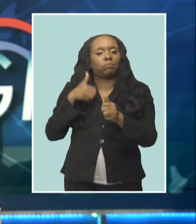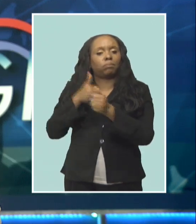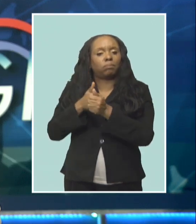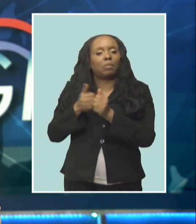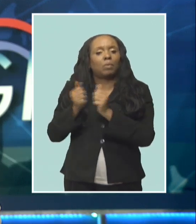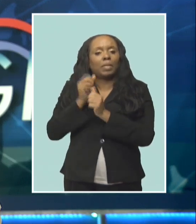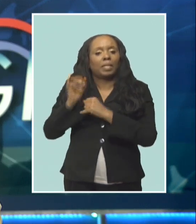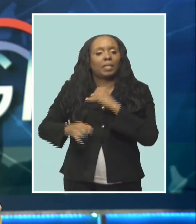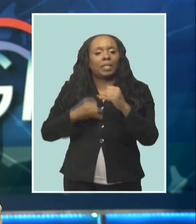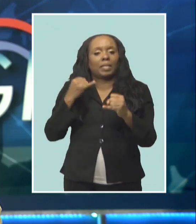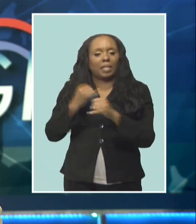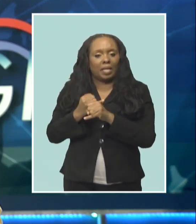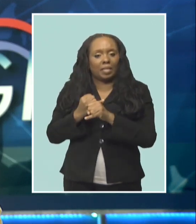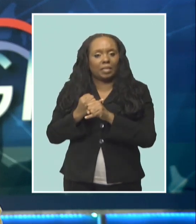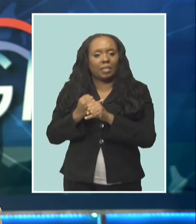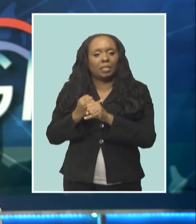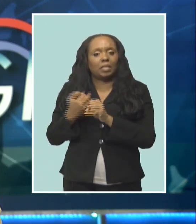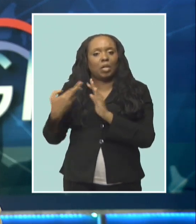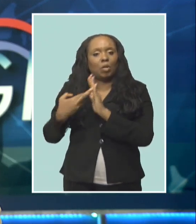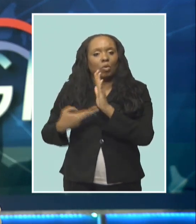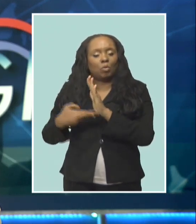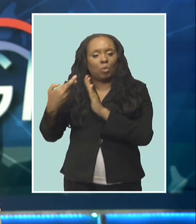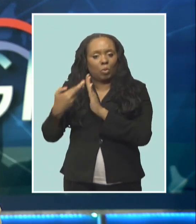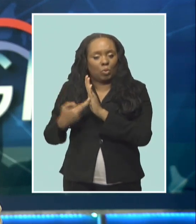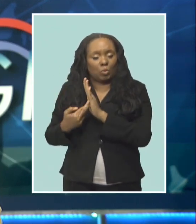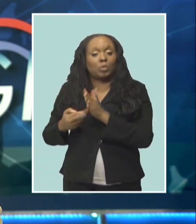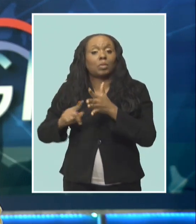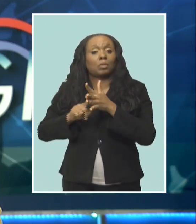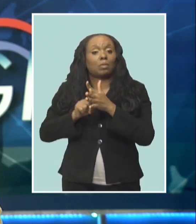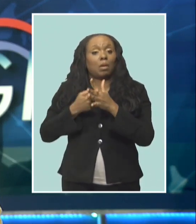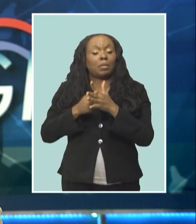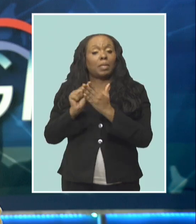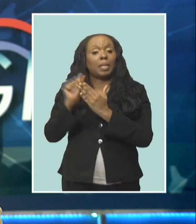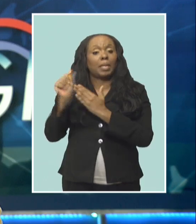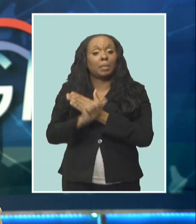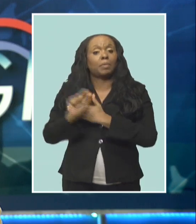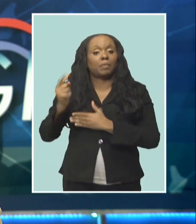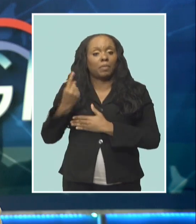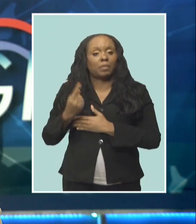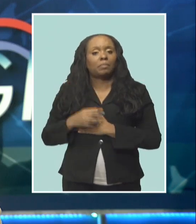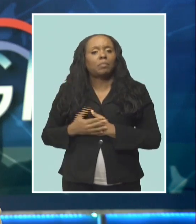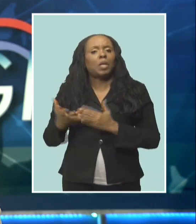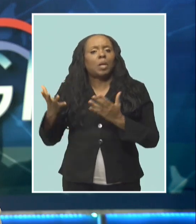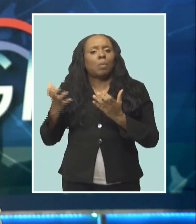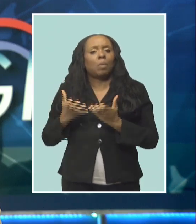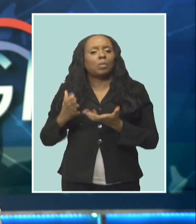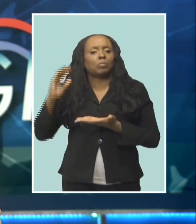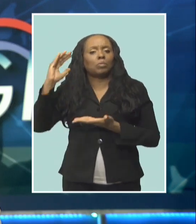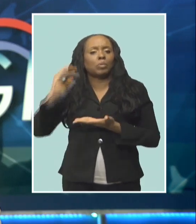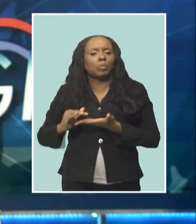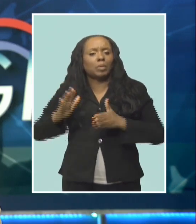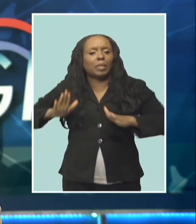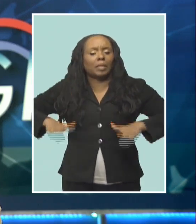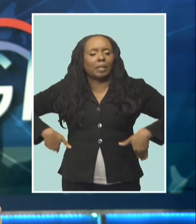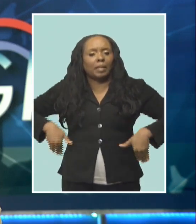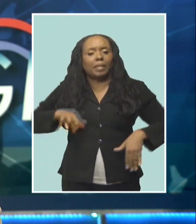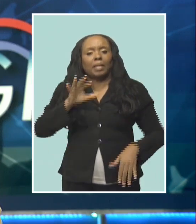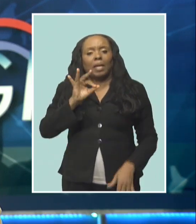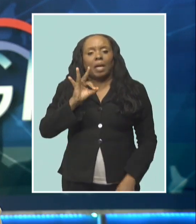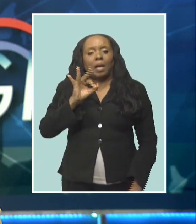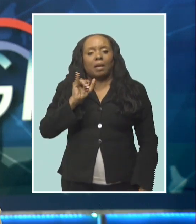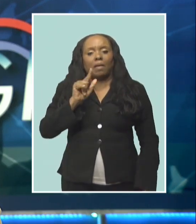from April 1st. Additionally, the minister is proposing to reduce the late filing fee for personal income tax